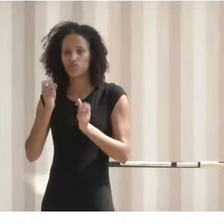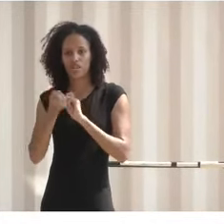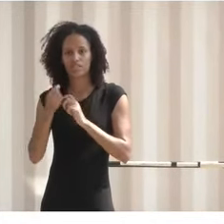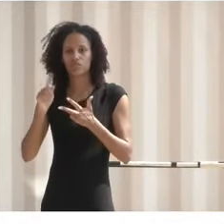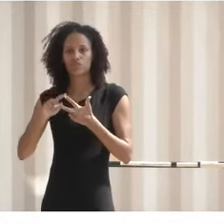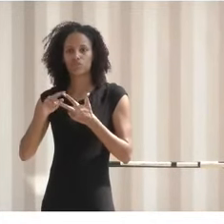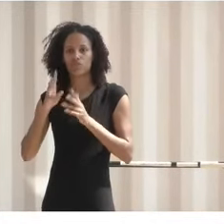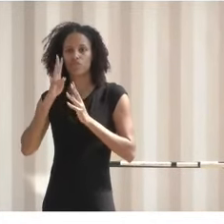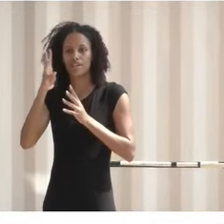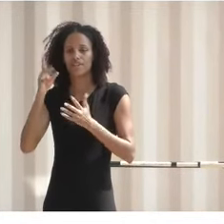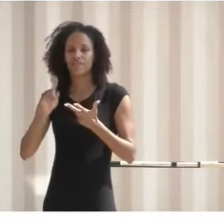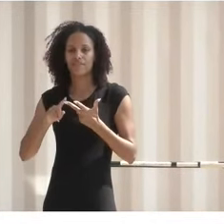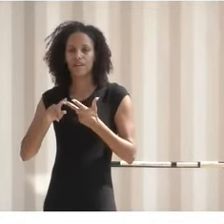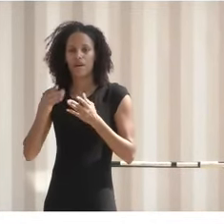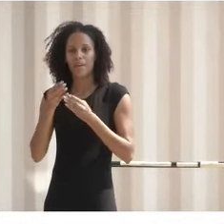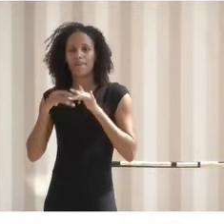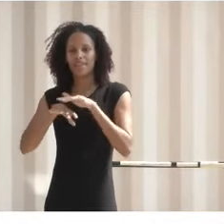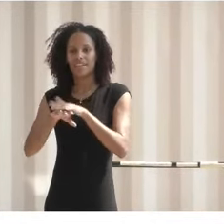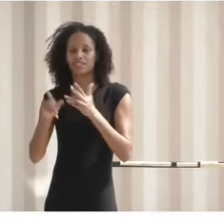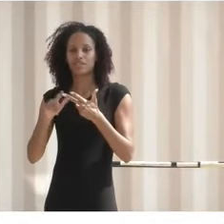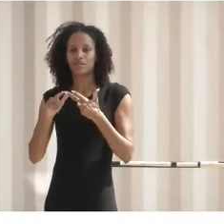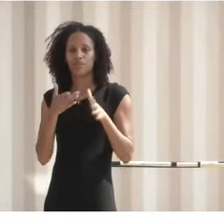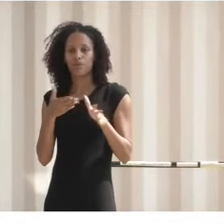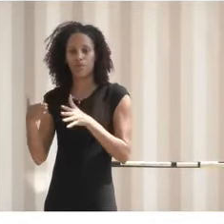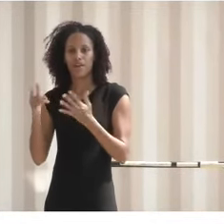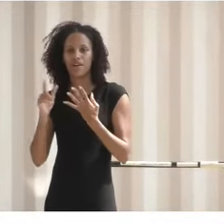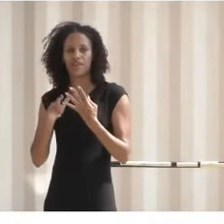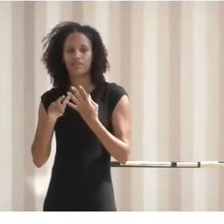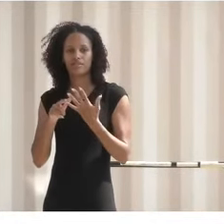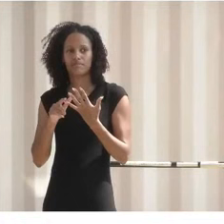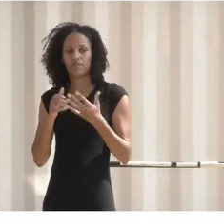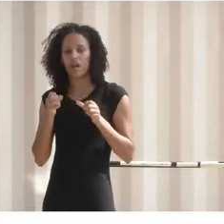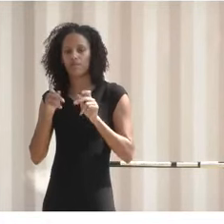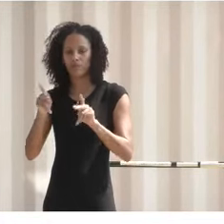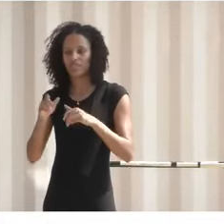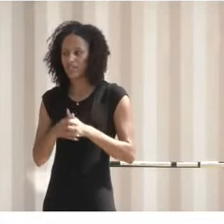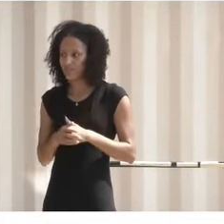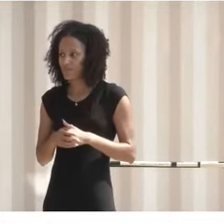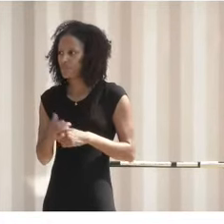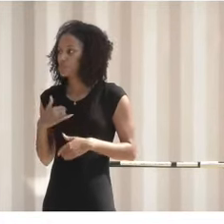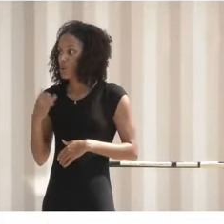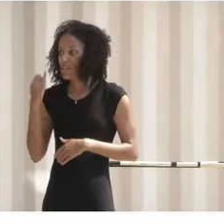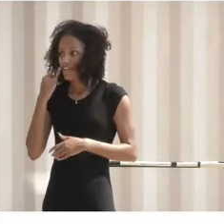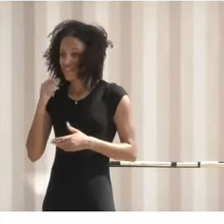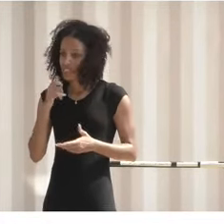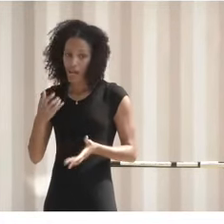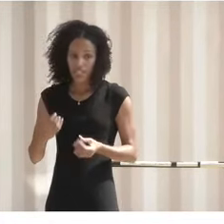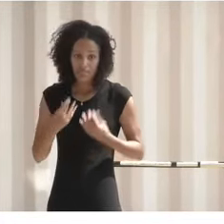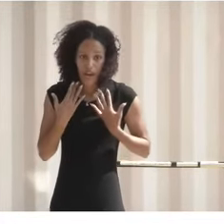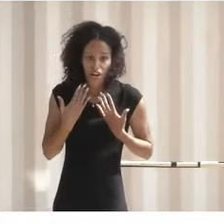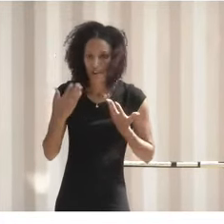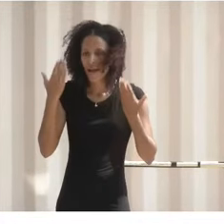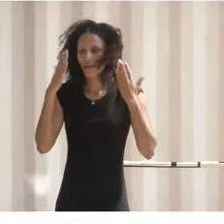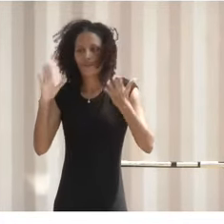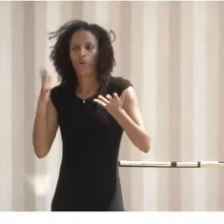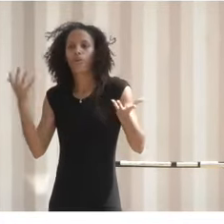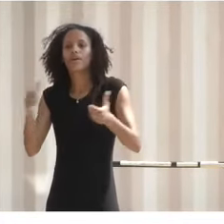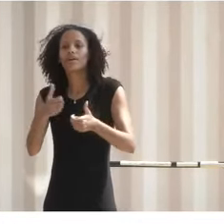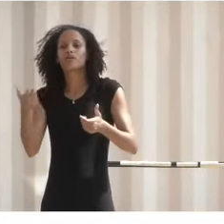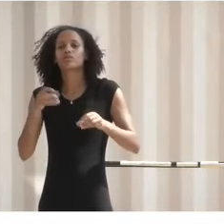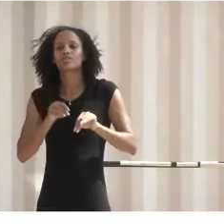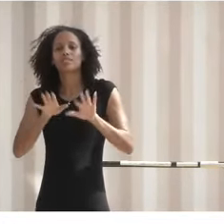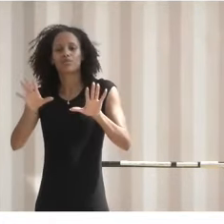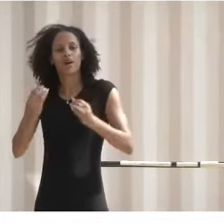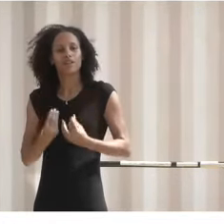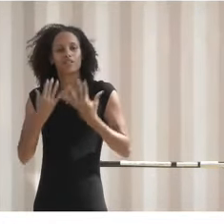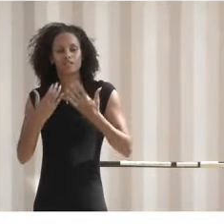change, creative, blend, prepare, and opportunity. So if that's not inspiring, I'm not sure what is. So